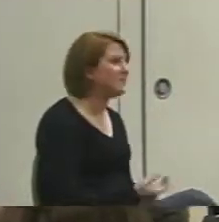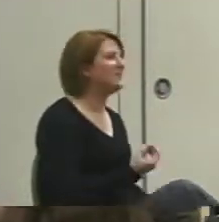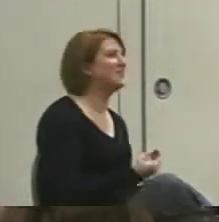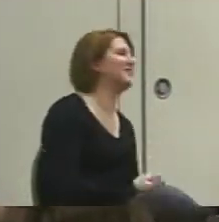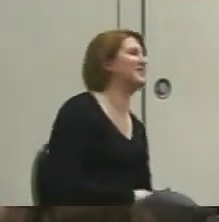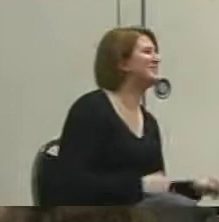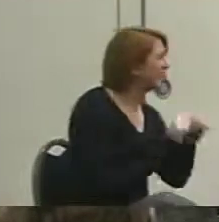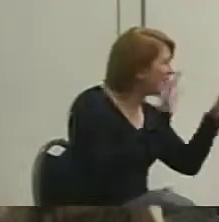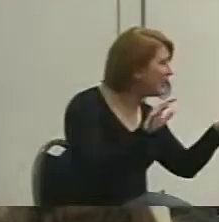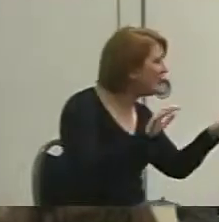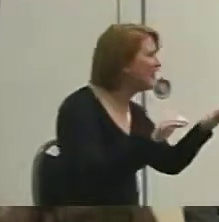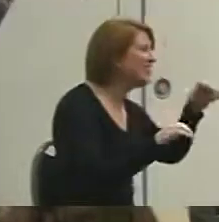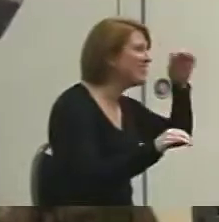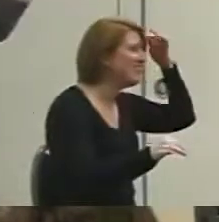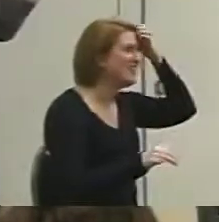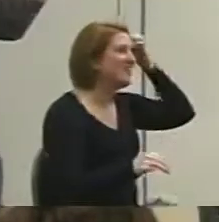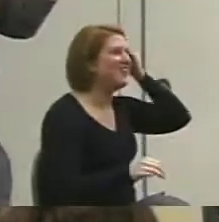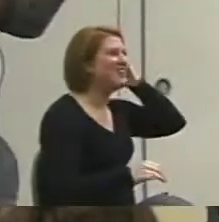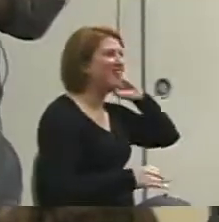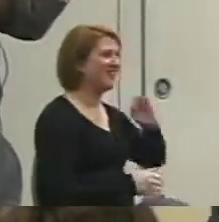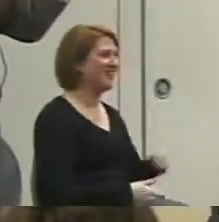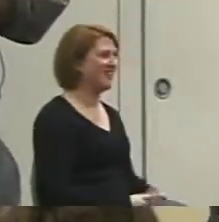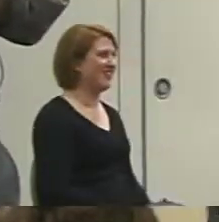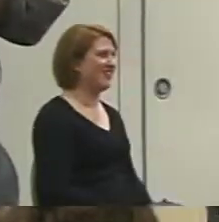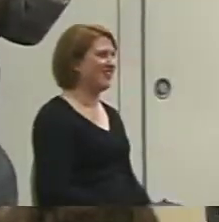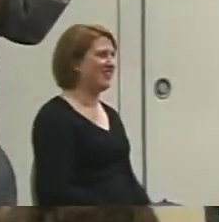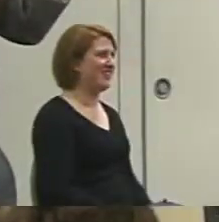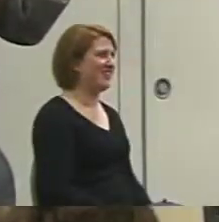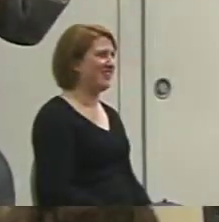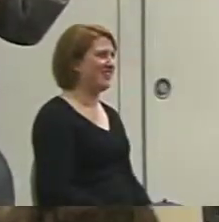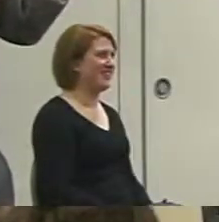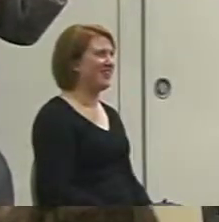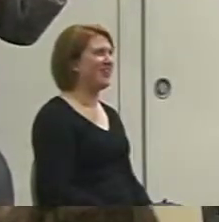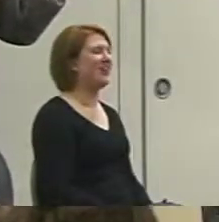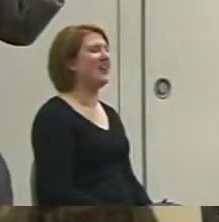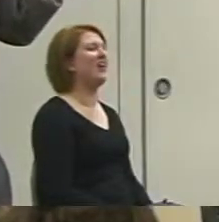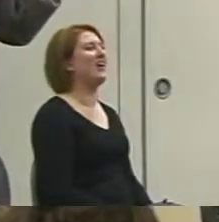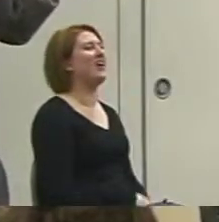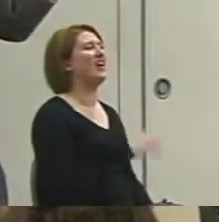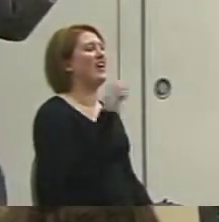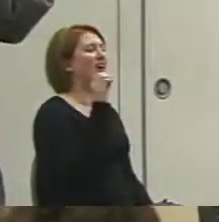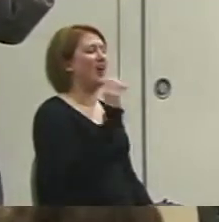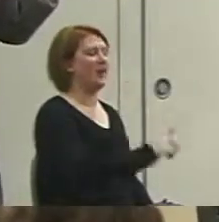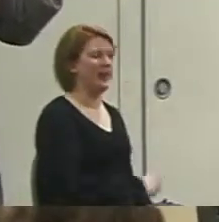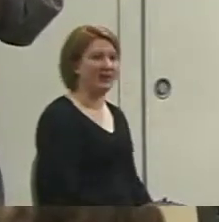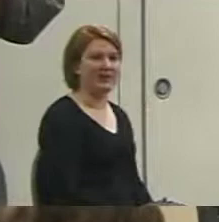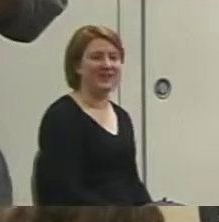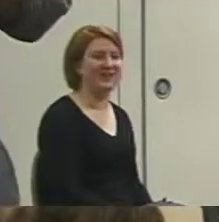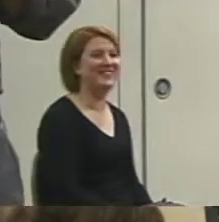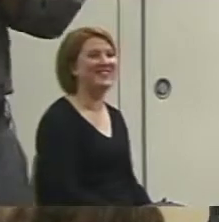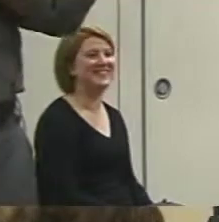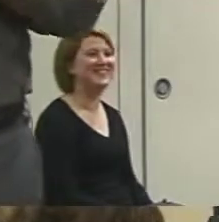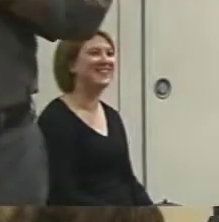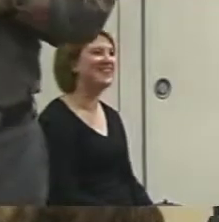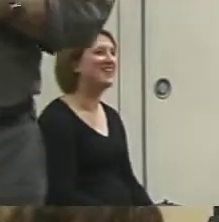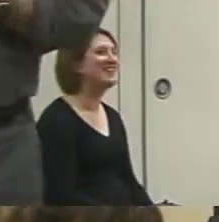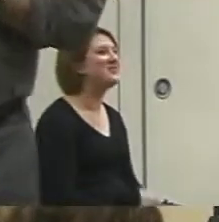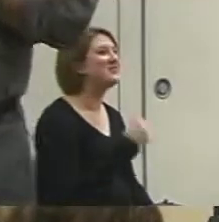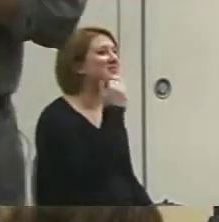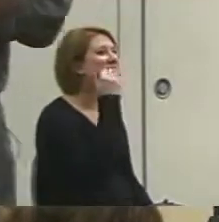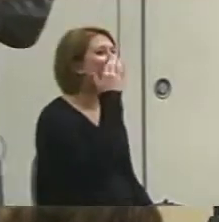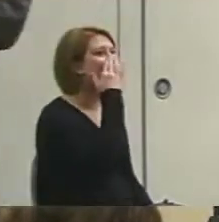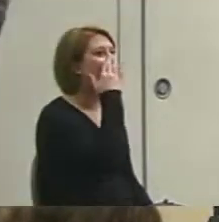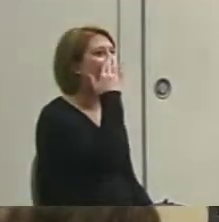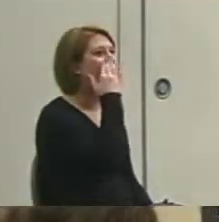When you're doing the data collection, should you not give any reminders to the students so that you'll actually get accurate results, like if you're shouting out?